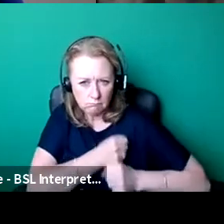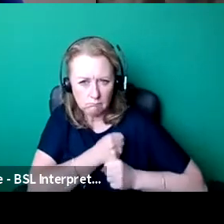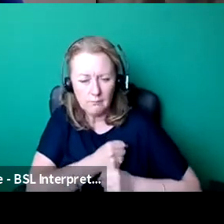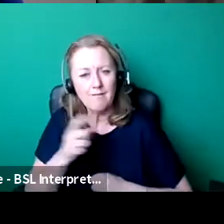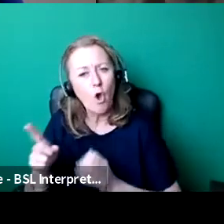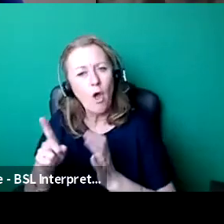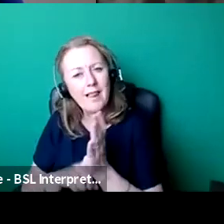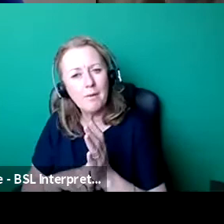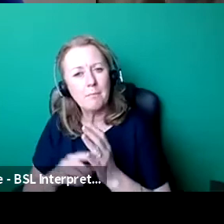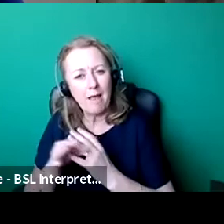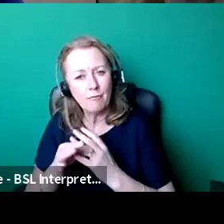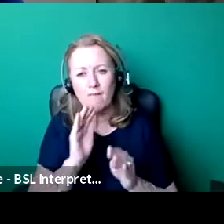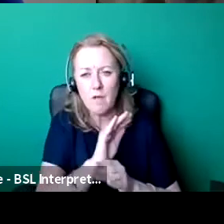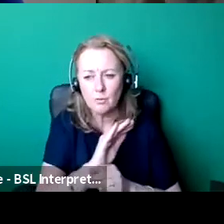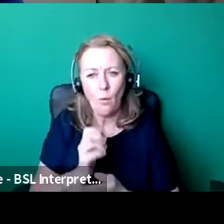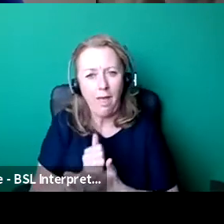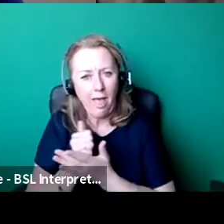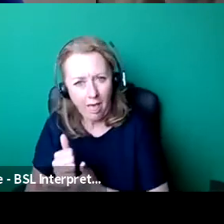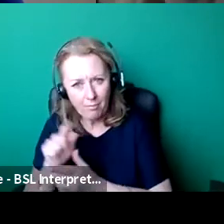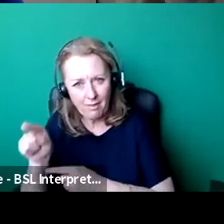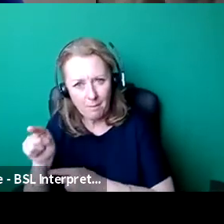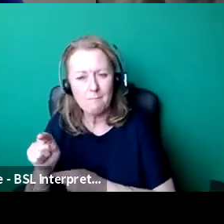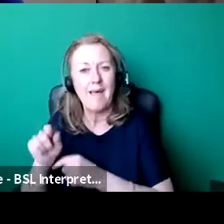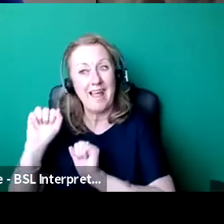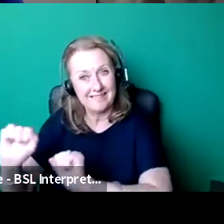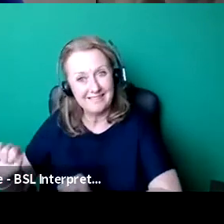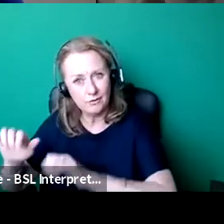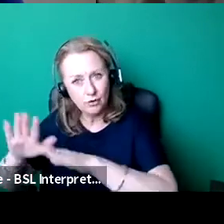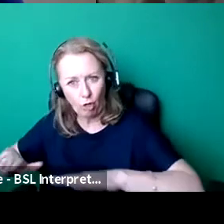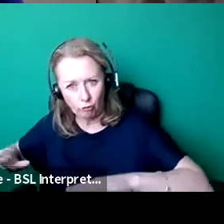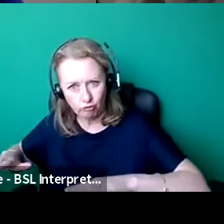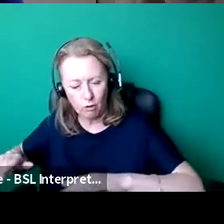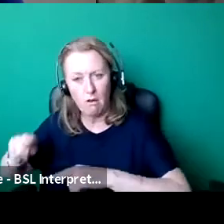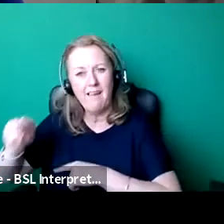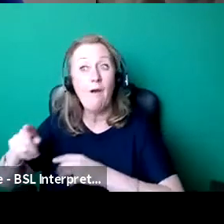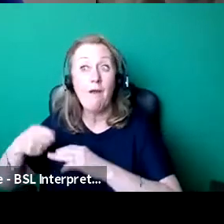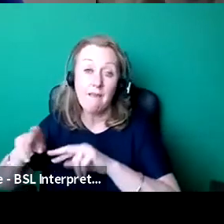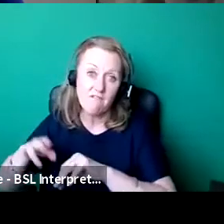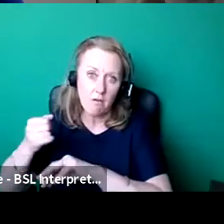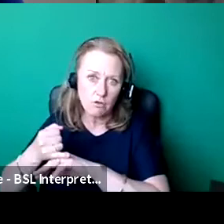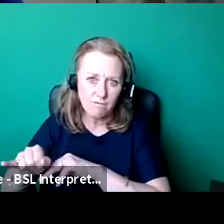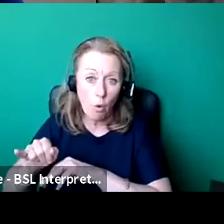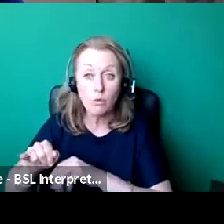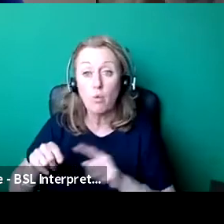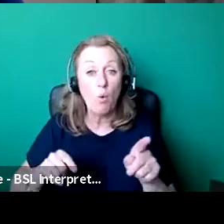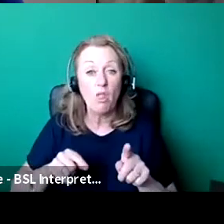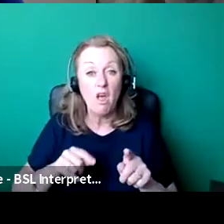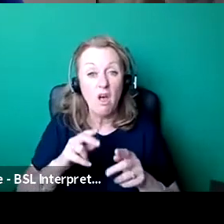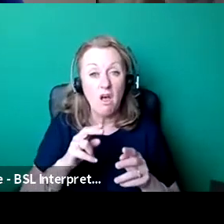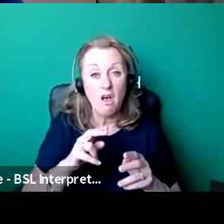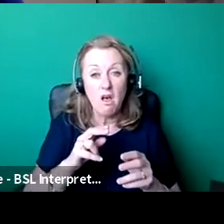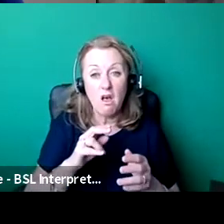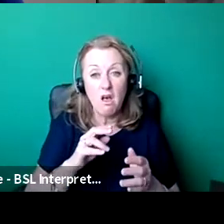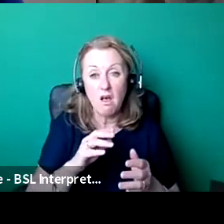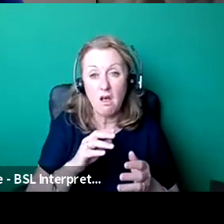to foreigners to help them and help their children. Especially if these women got divorced or their partner just left the country and they